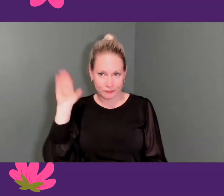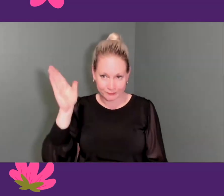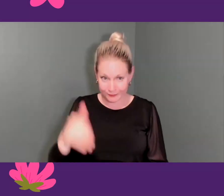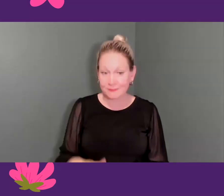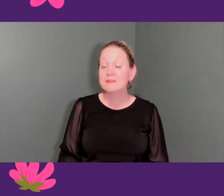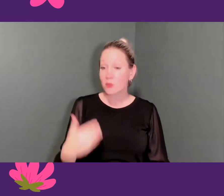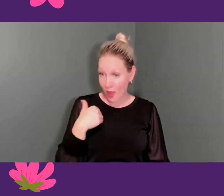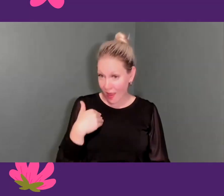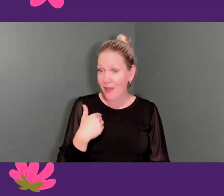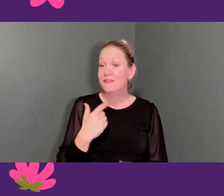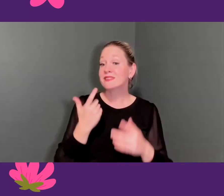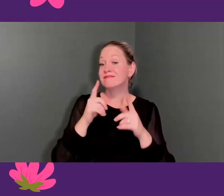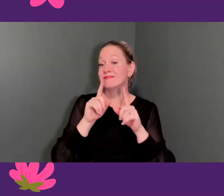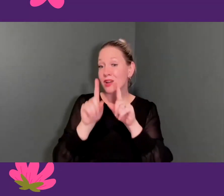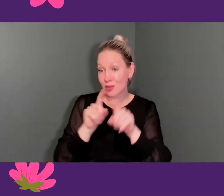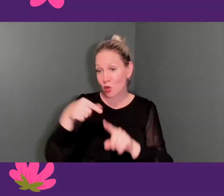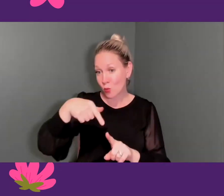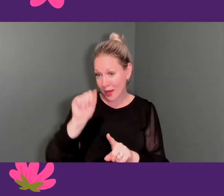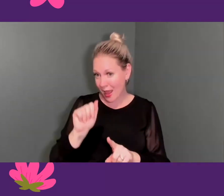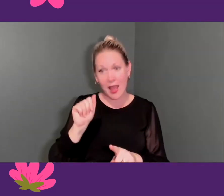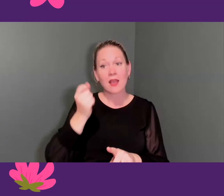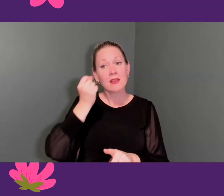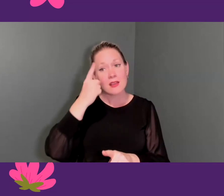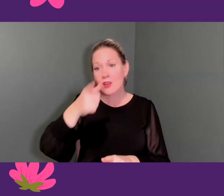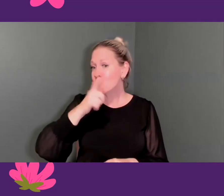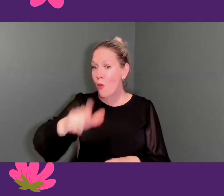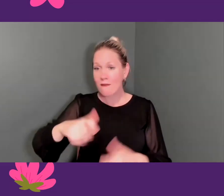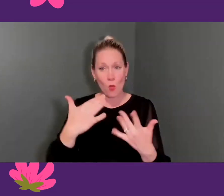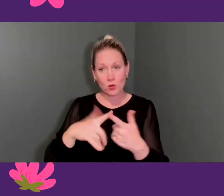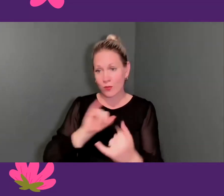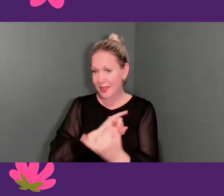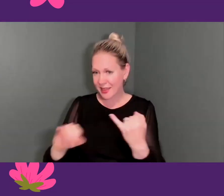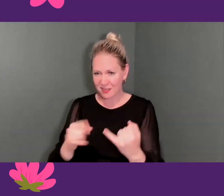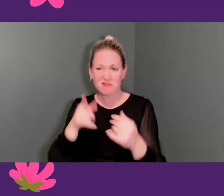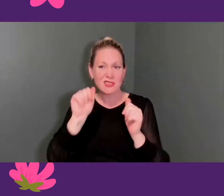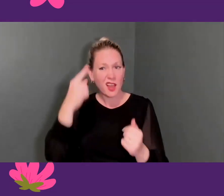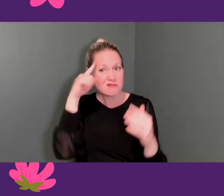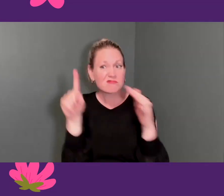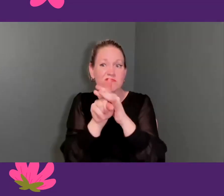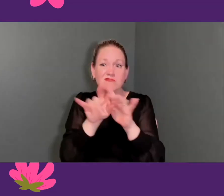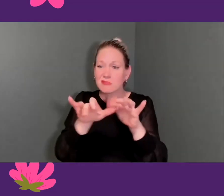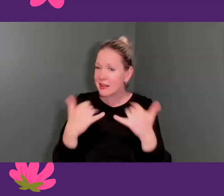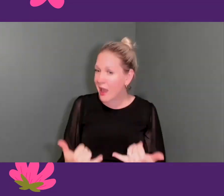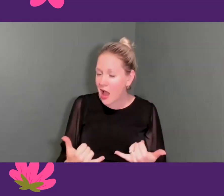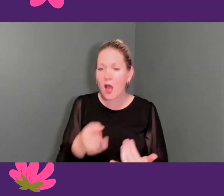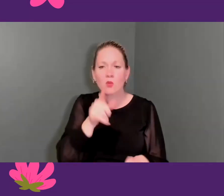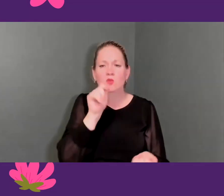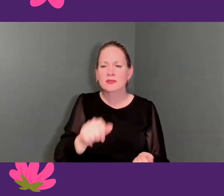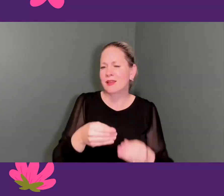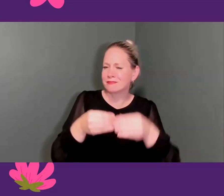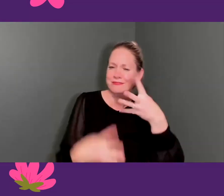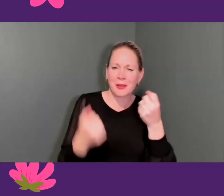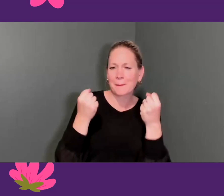end. So if you have a question that pops into your head, please go ahead and share it in the Q&A box. You can add as many questions as you like, but you don't have to